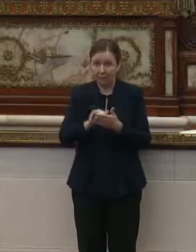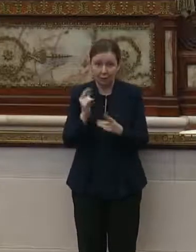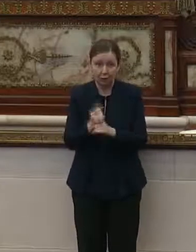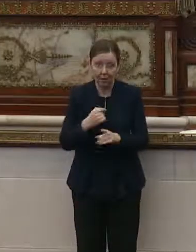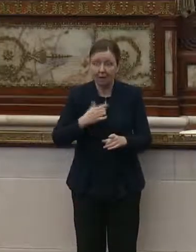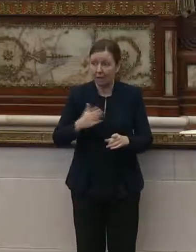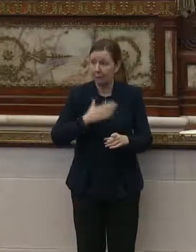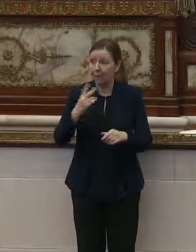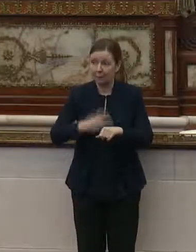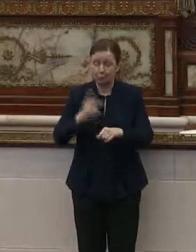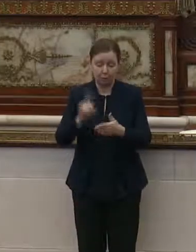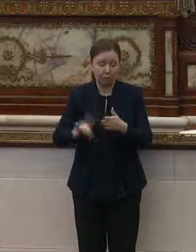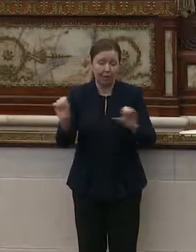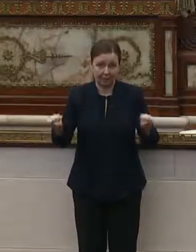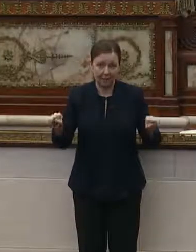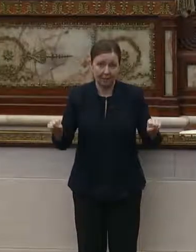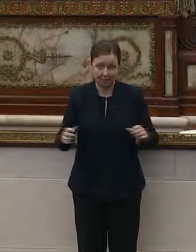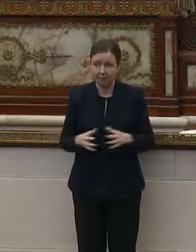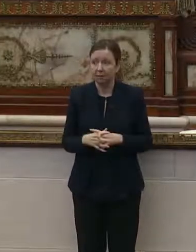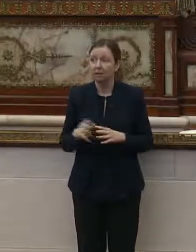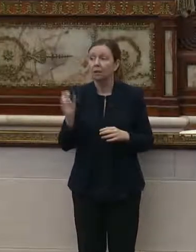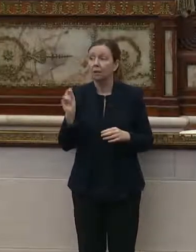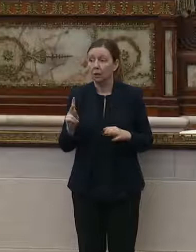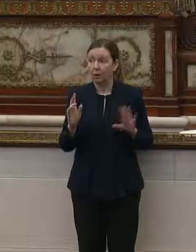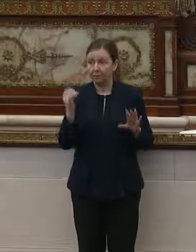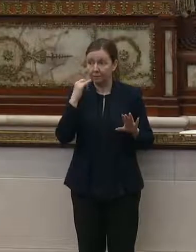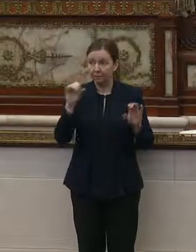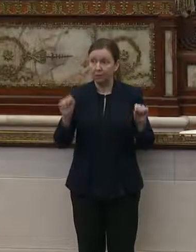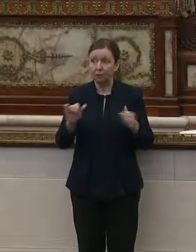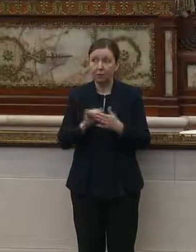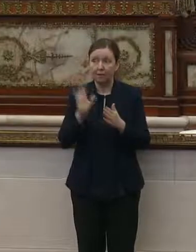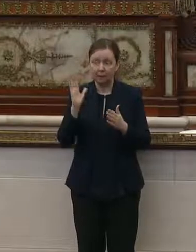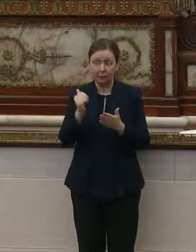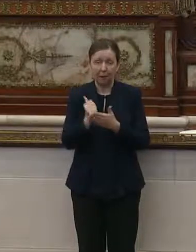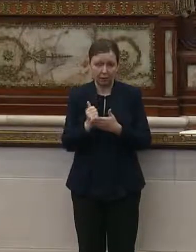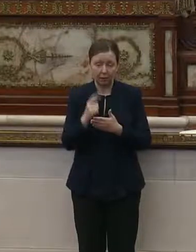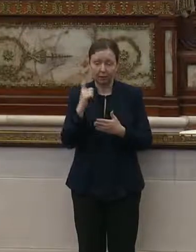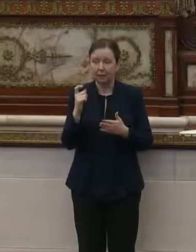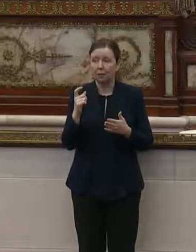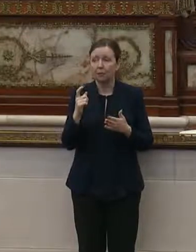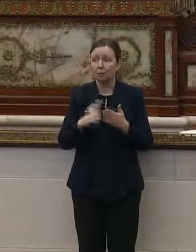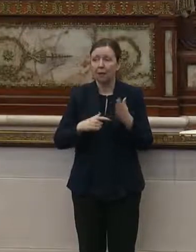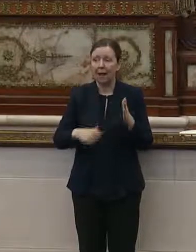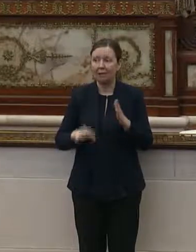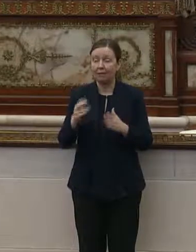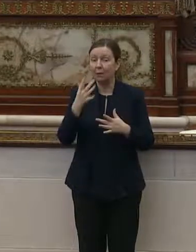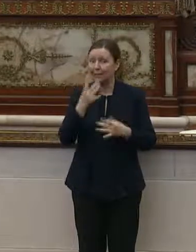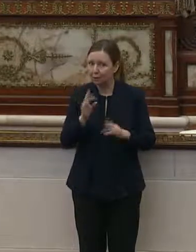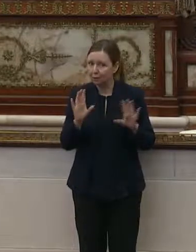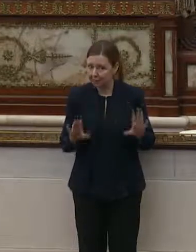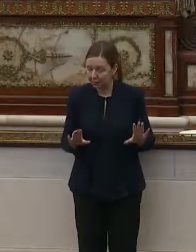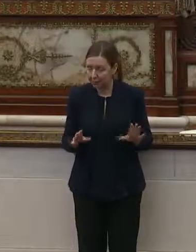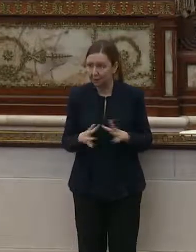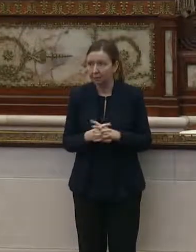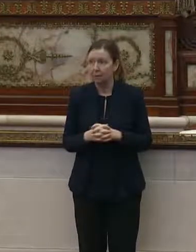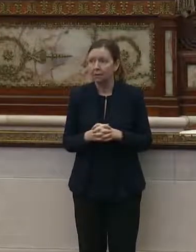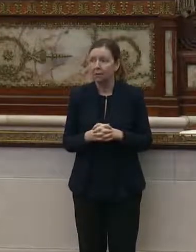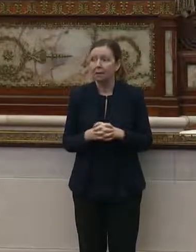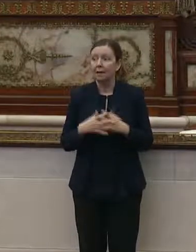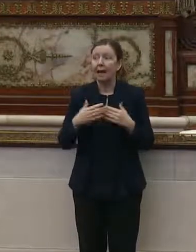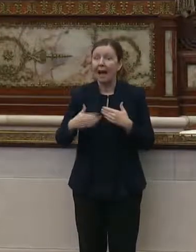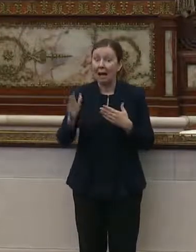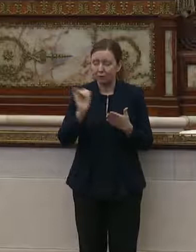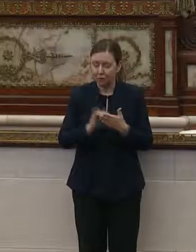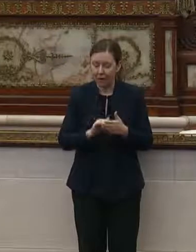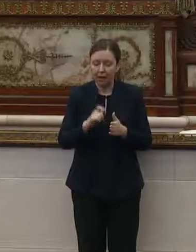happy to double check that. Okay, if you could, that would be most helpful, because what I found interesting after that